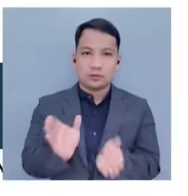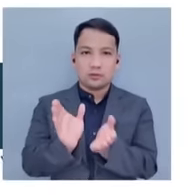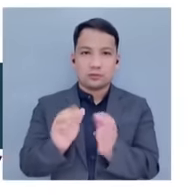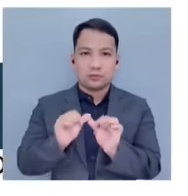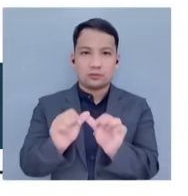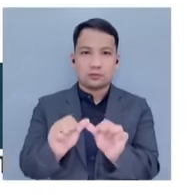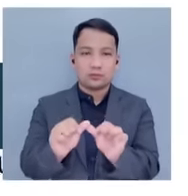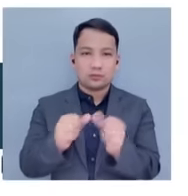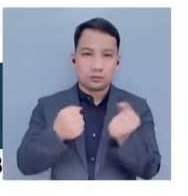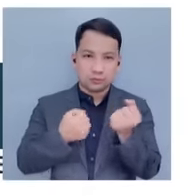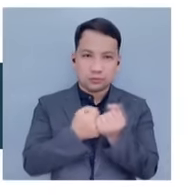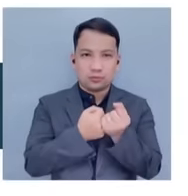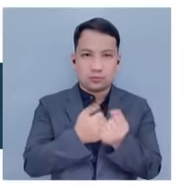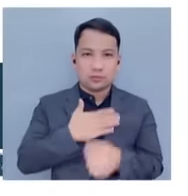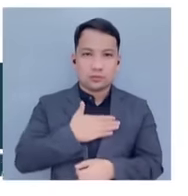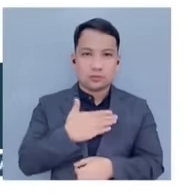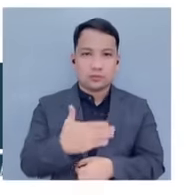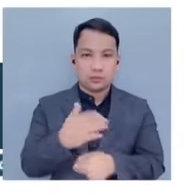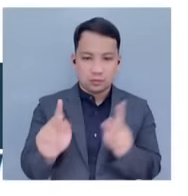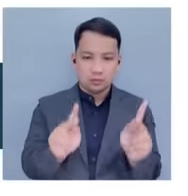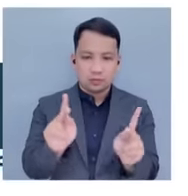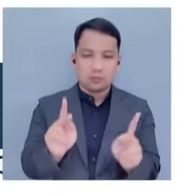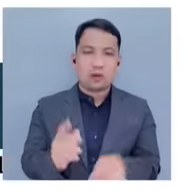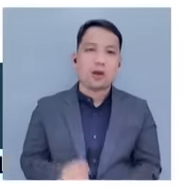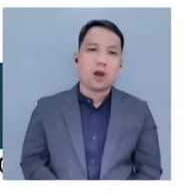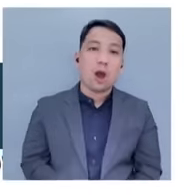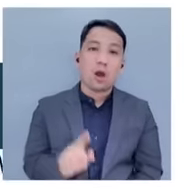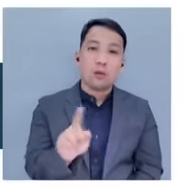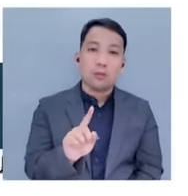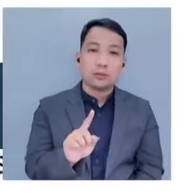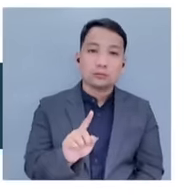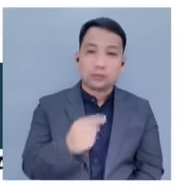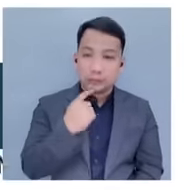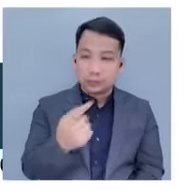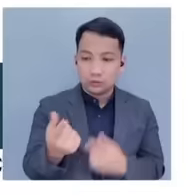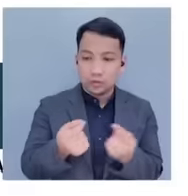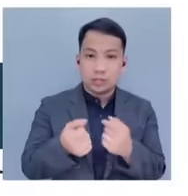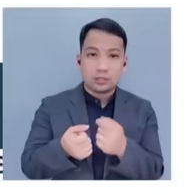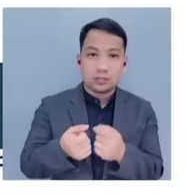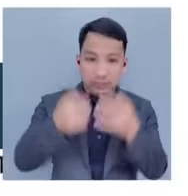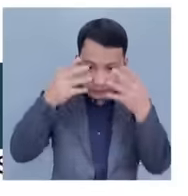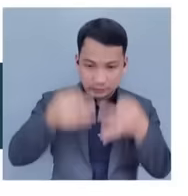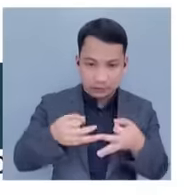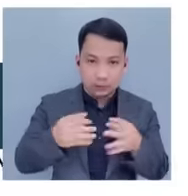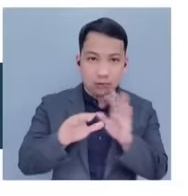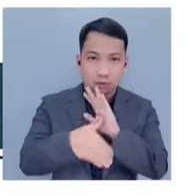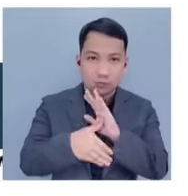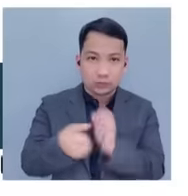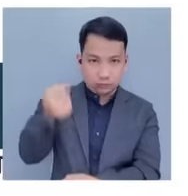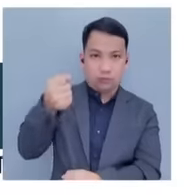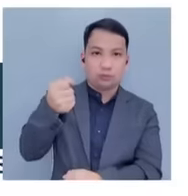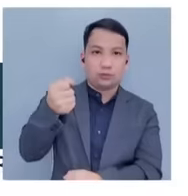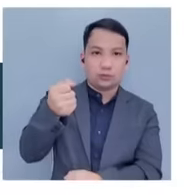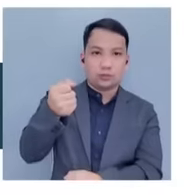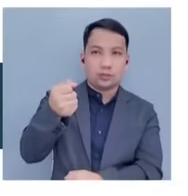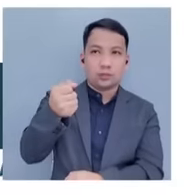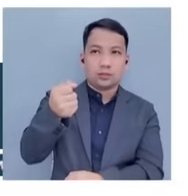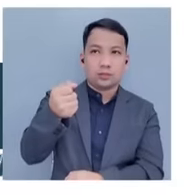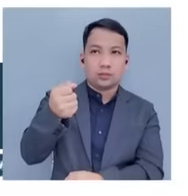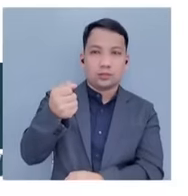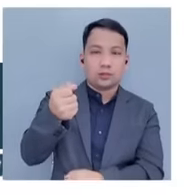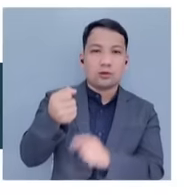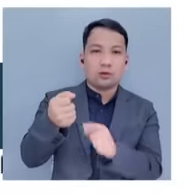this People's Initiative despite what the COMELEC has decided upon, indefinitely suspending